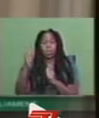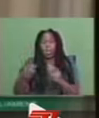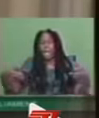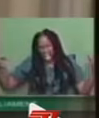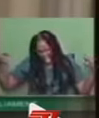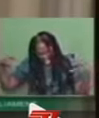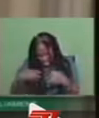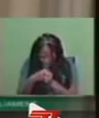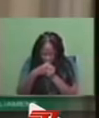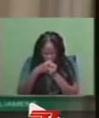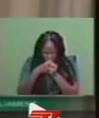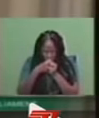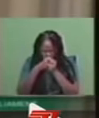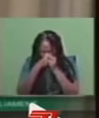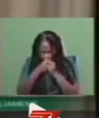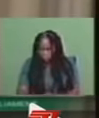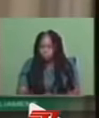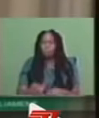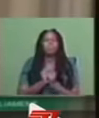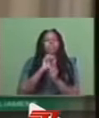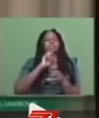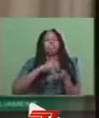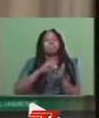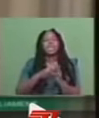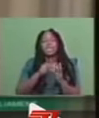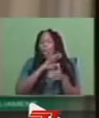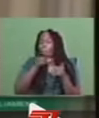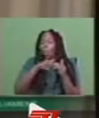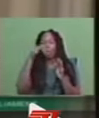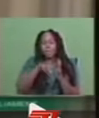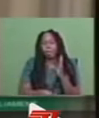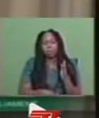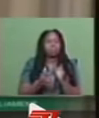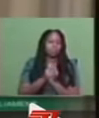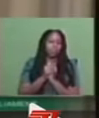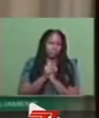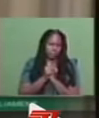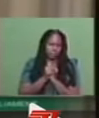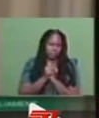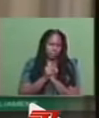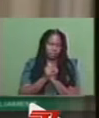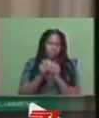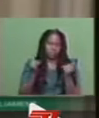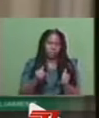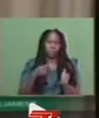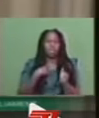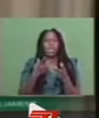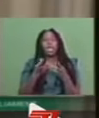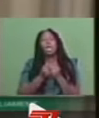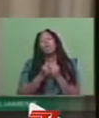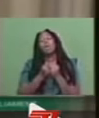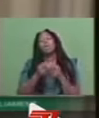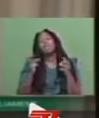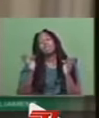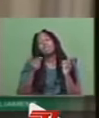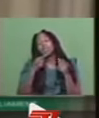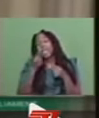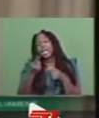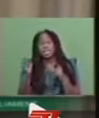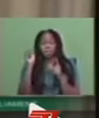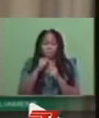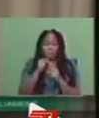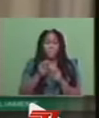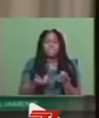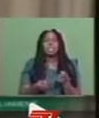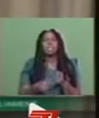When we talk about levels of debt, I want to just raise a point because every budget debate, somebody on the other side raises